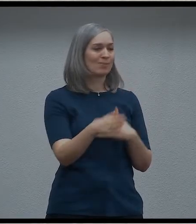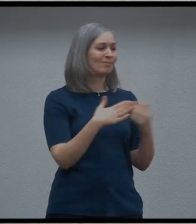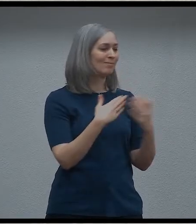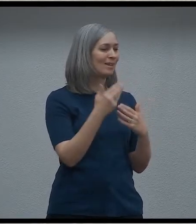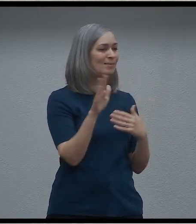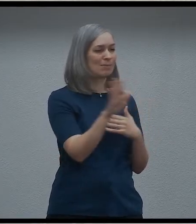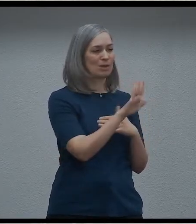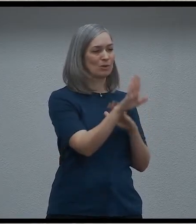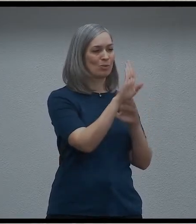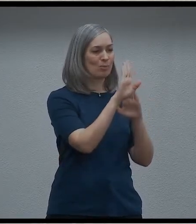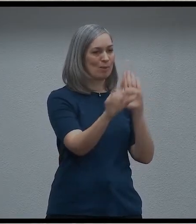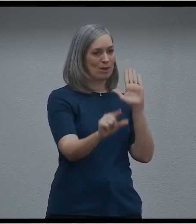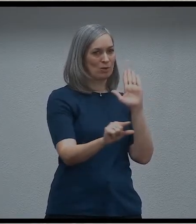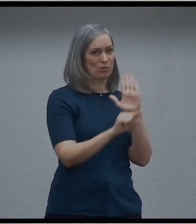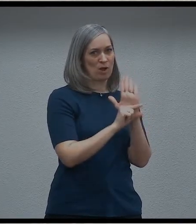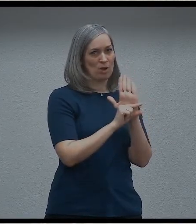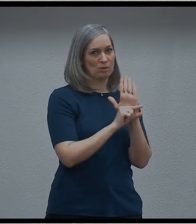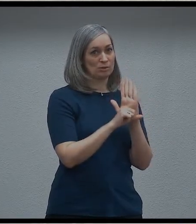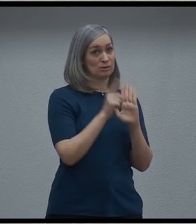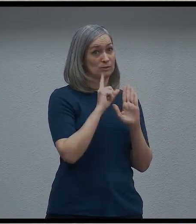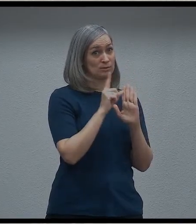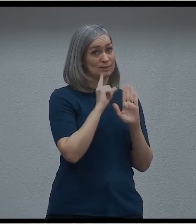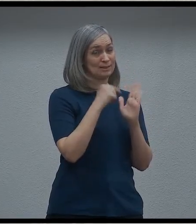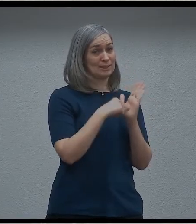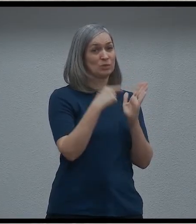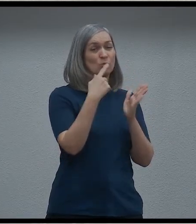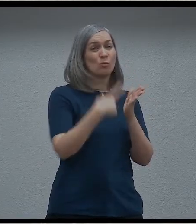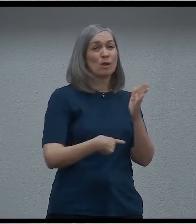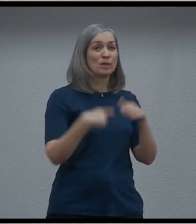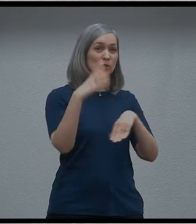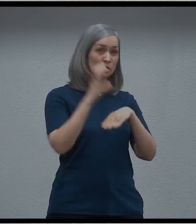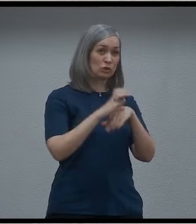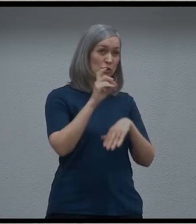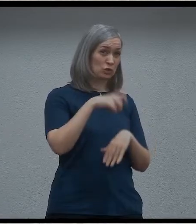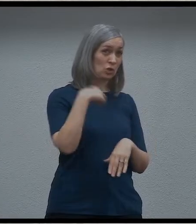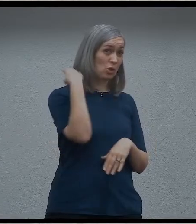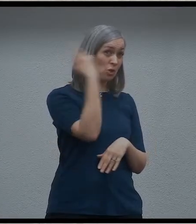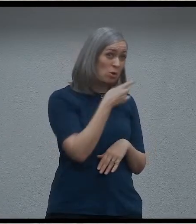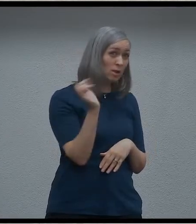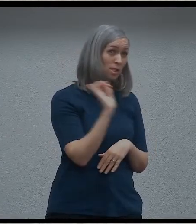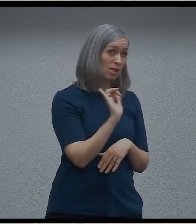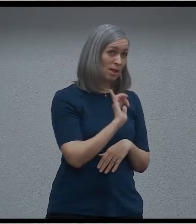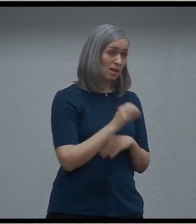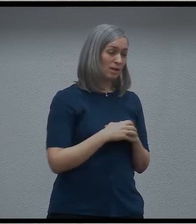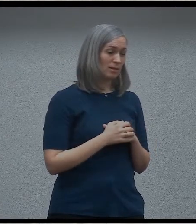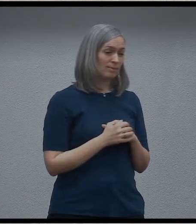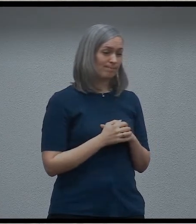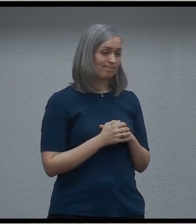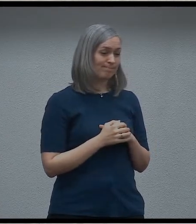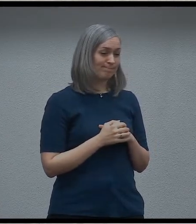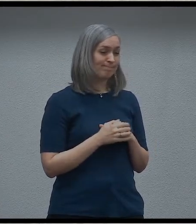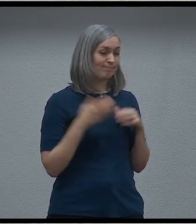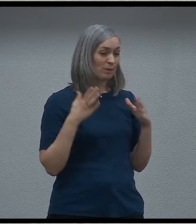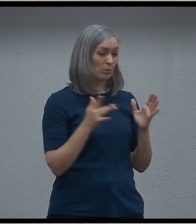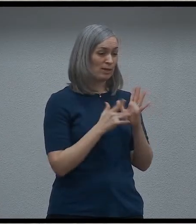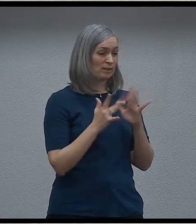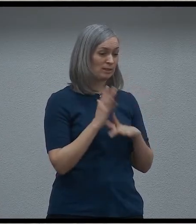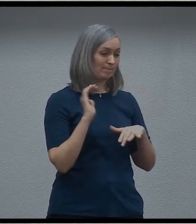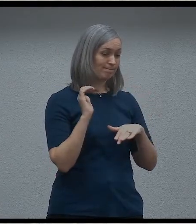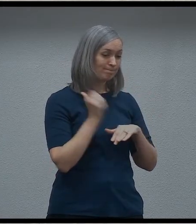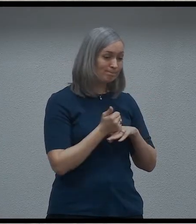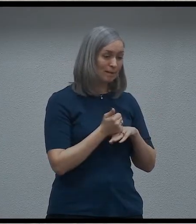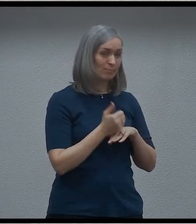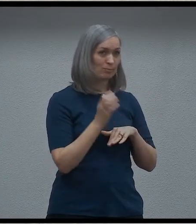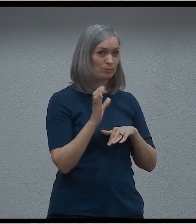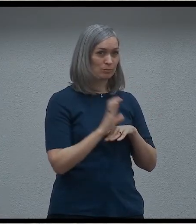backgrounds. And really, this is what the church is supposed to look like, just the way that Jesus established it. And